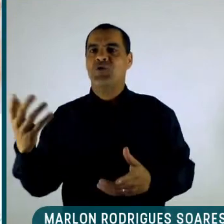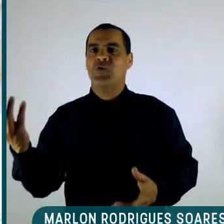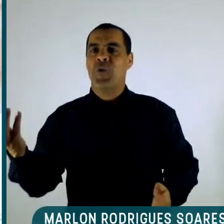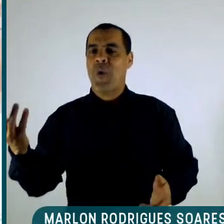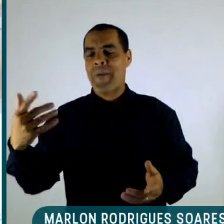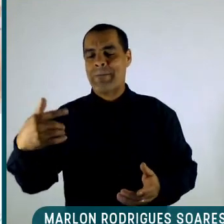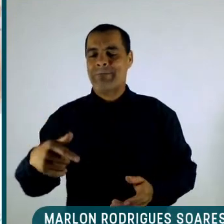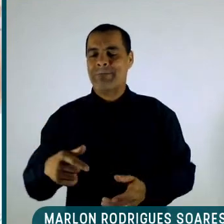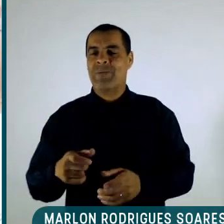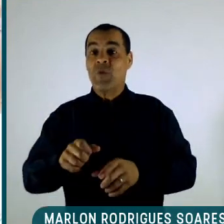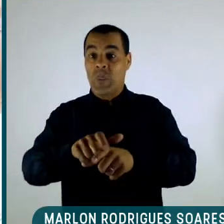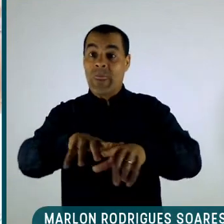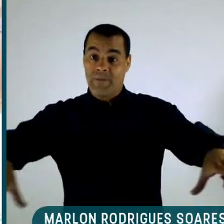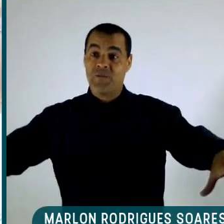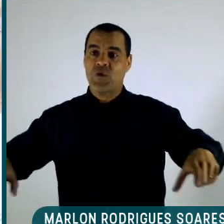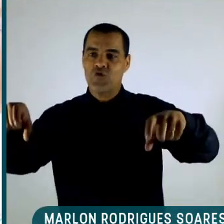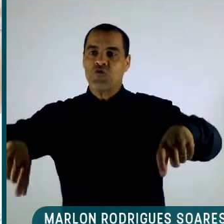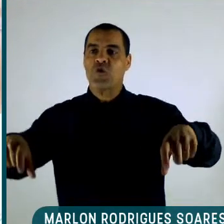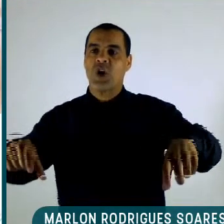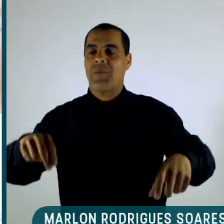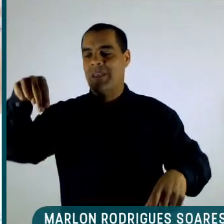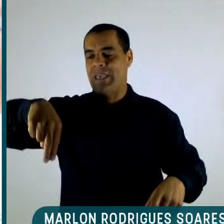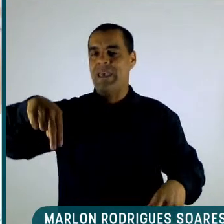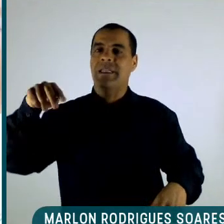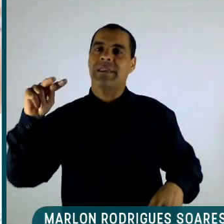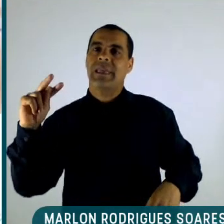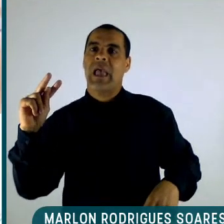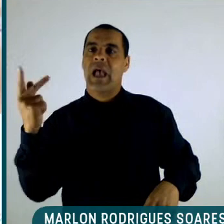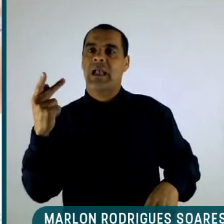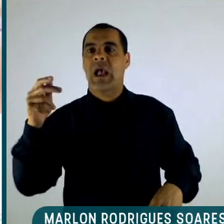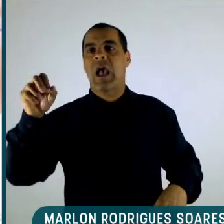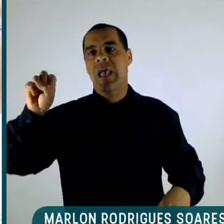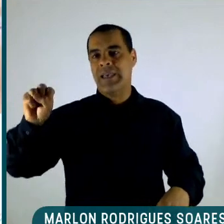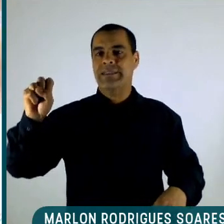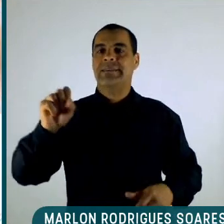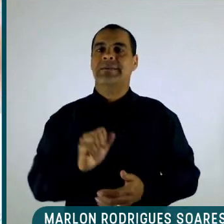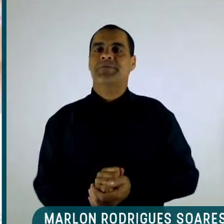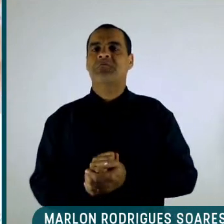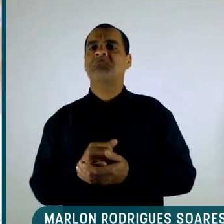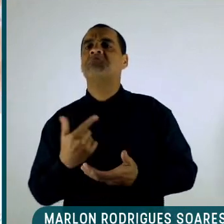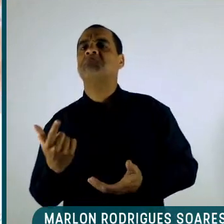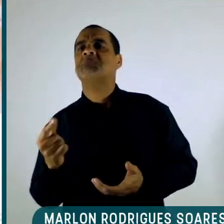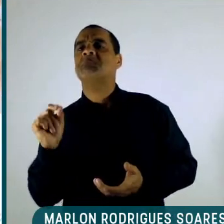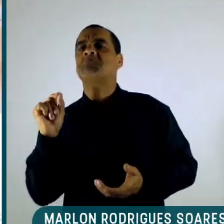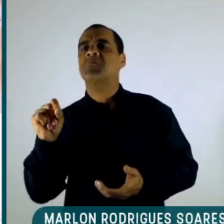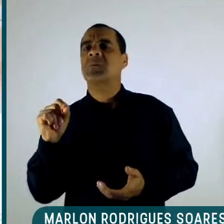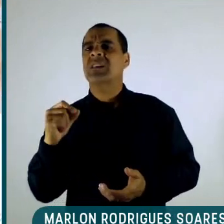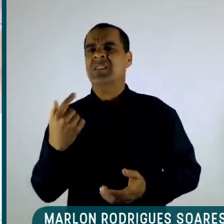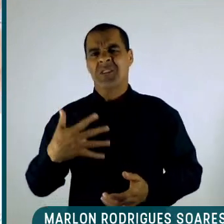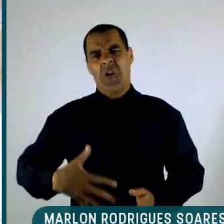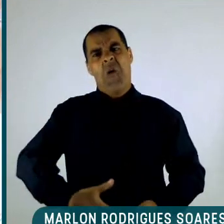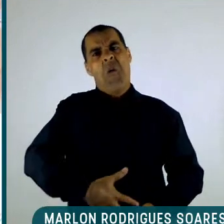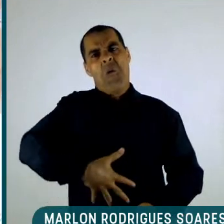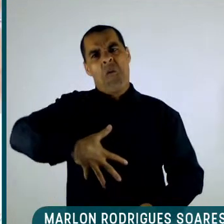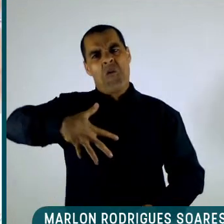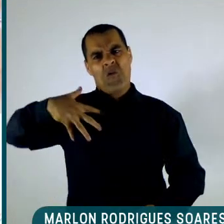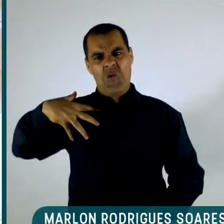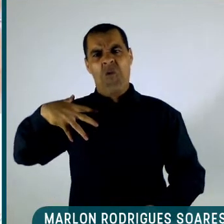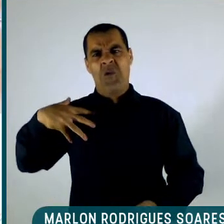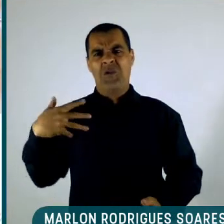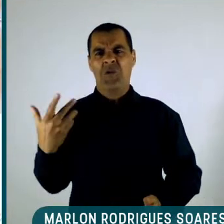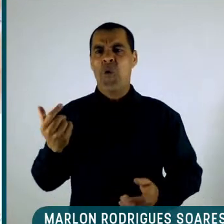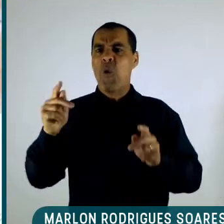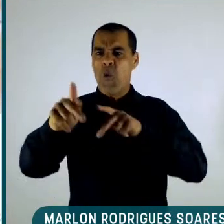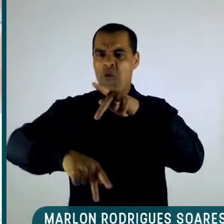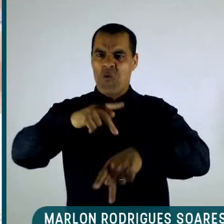of the field, they wrote in the middle of the field NHS, the National